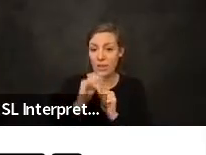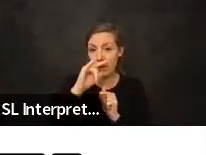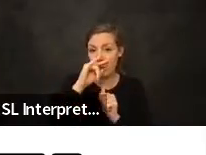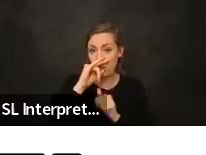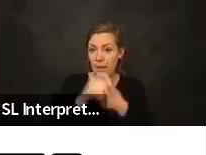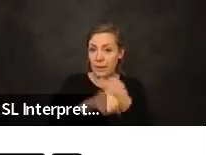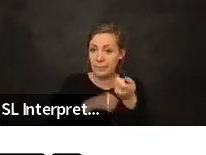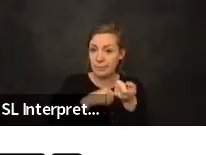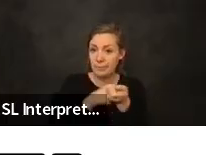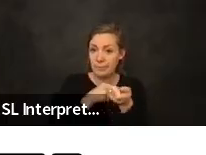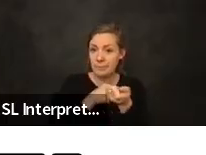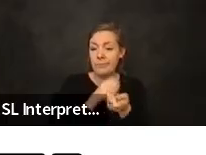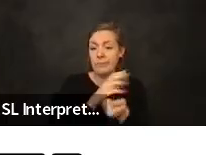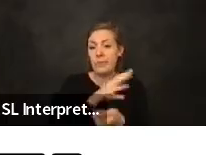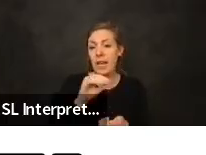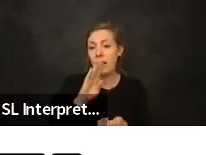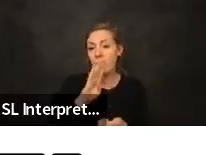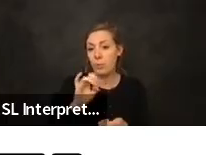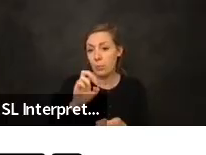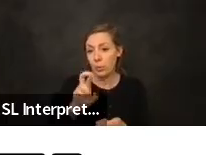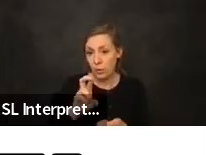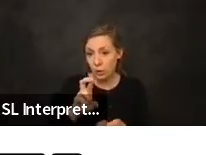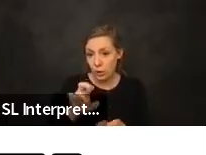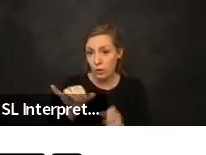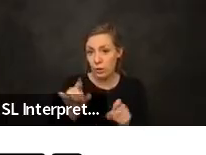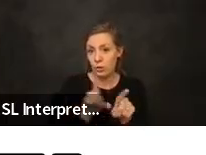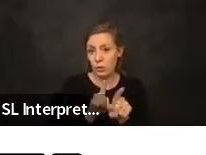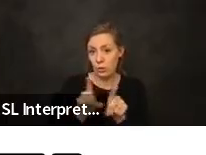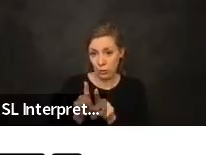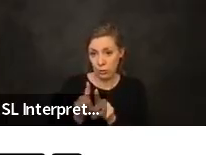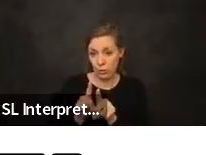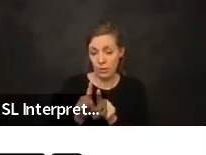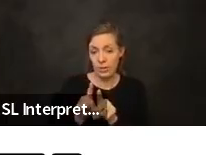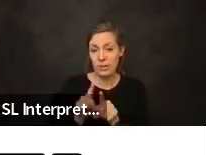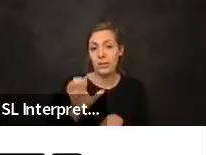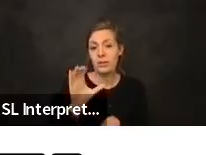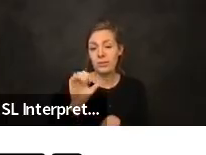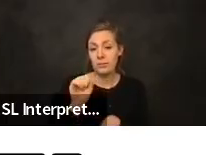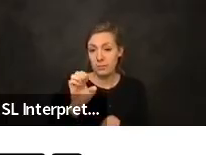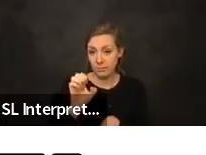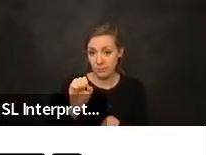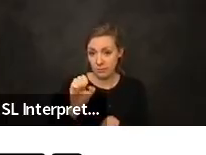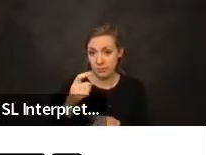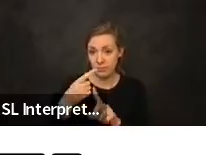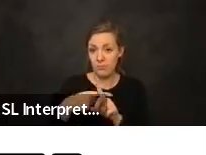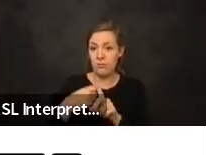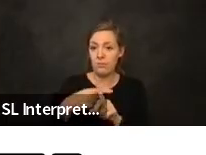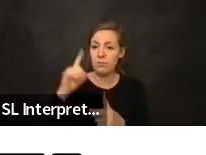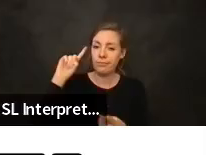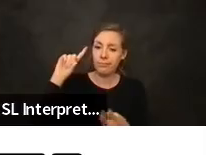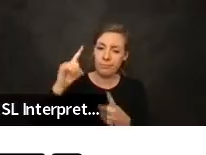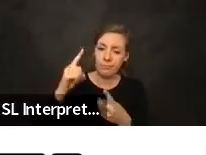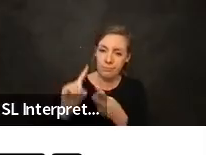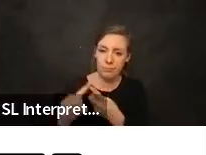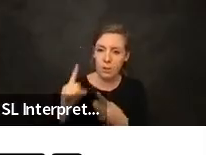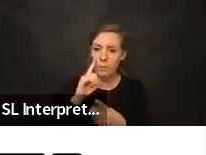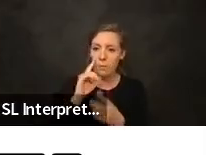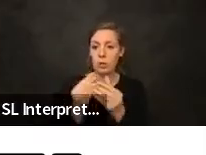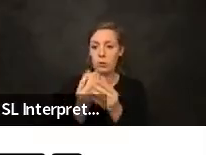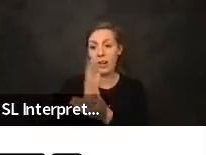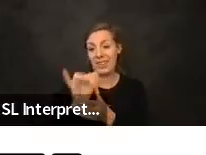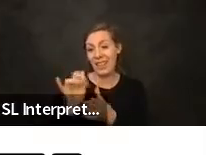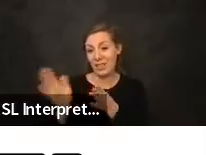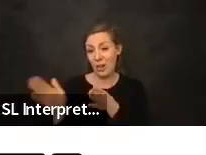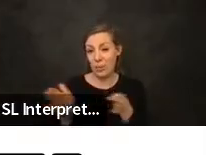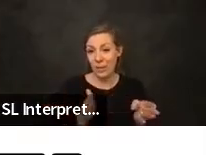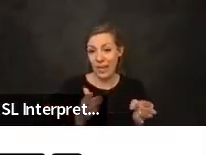booster campaigns, and that the case rates would wane as we head into spring. That remains our plan, although we too